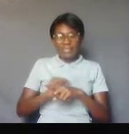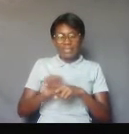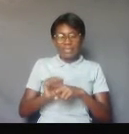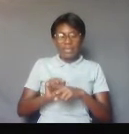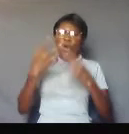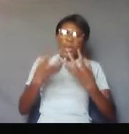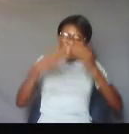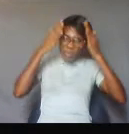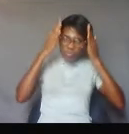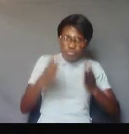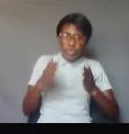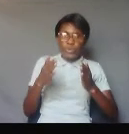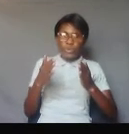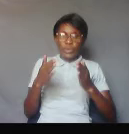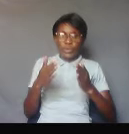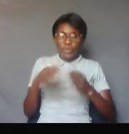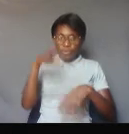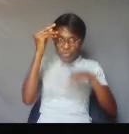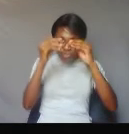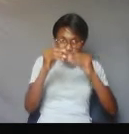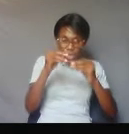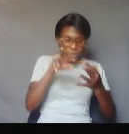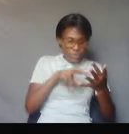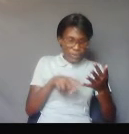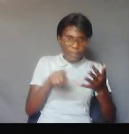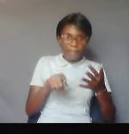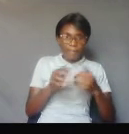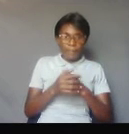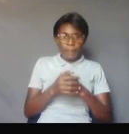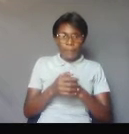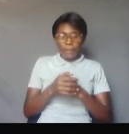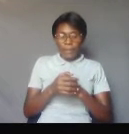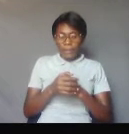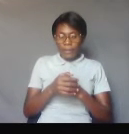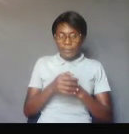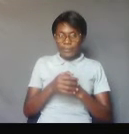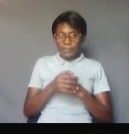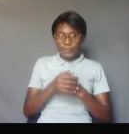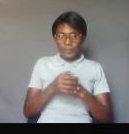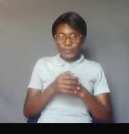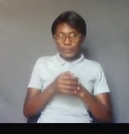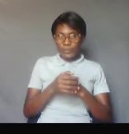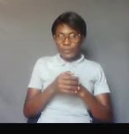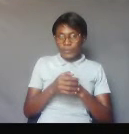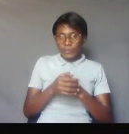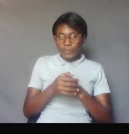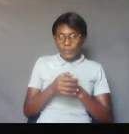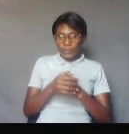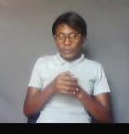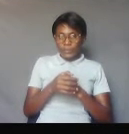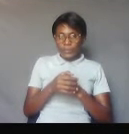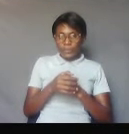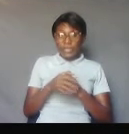situated, in which the already present Bible is reread communally and